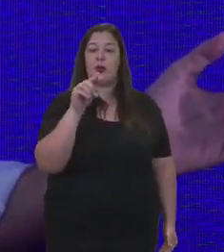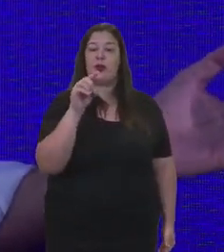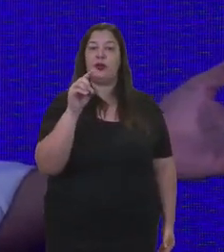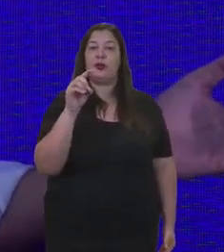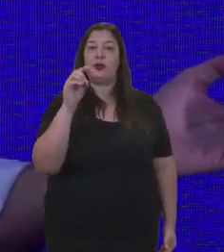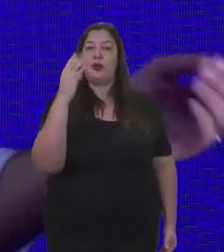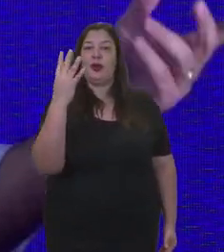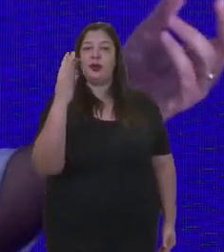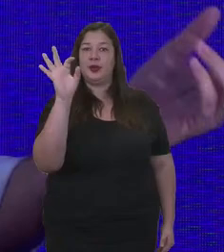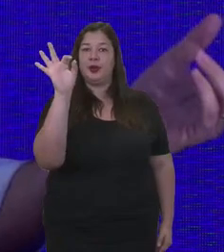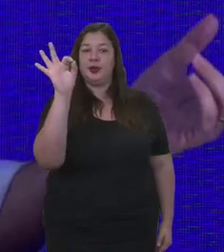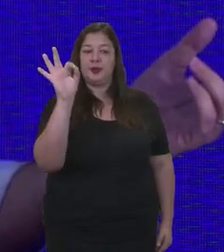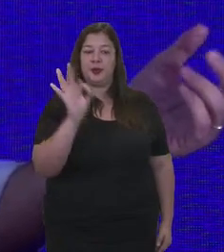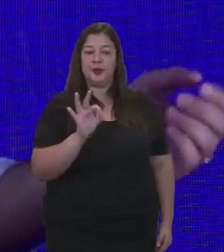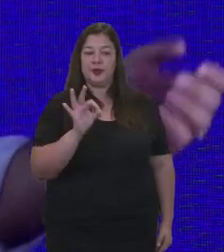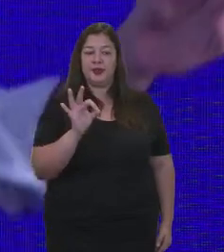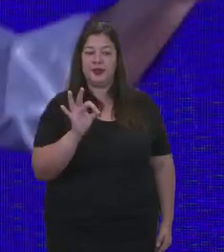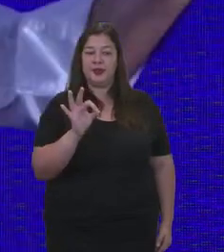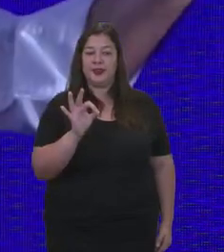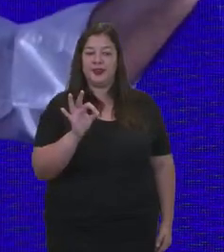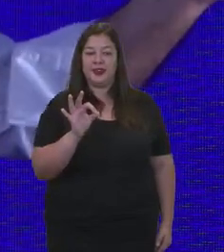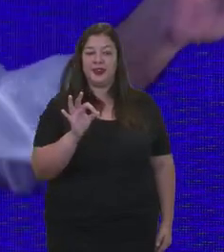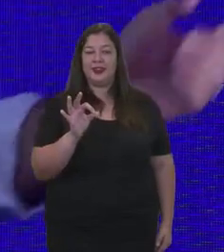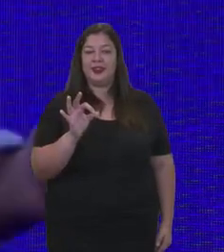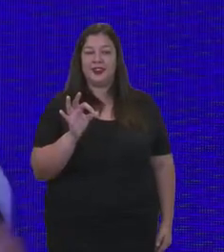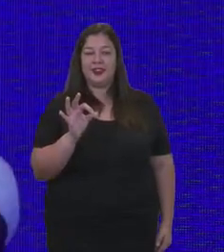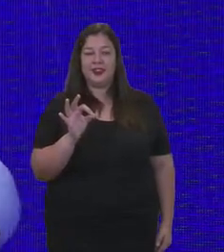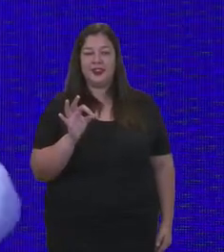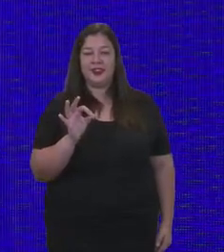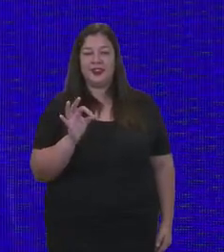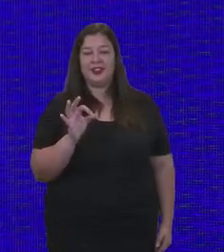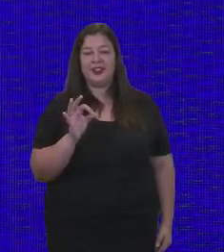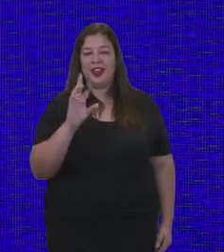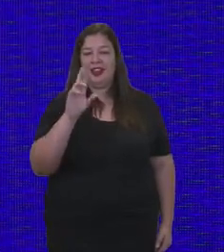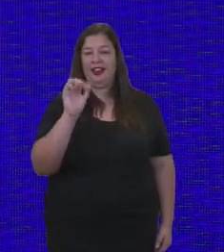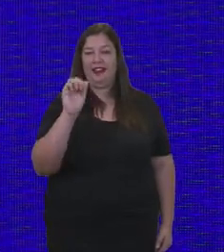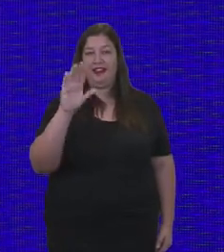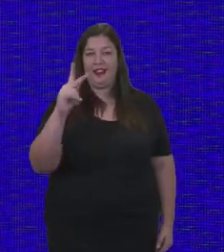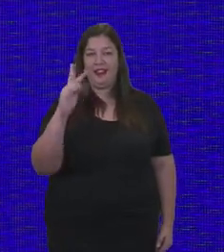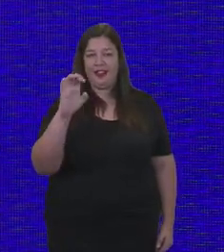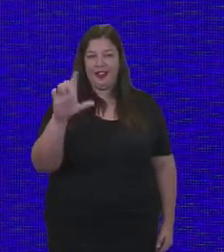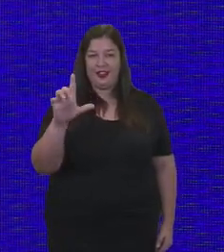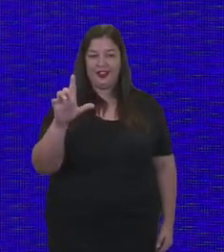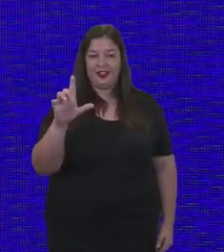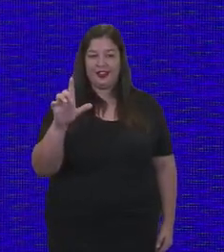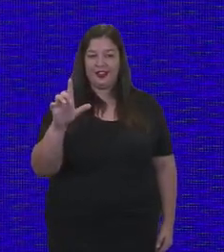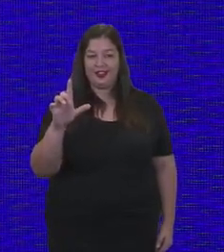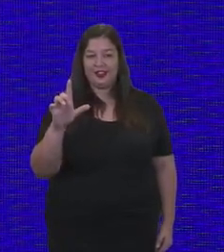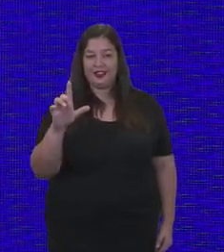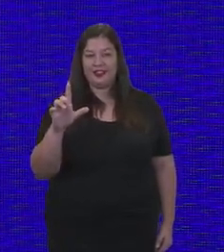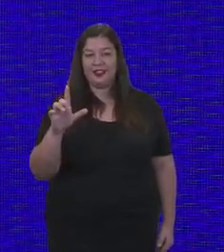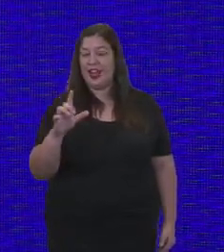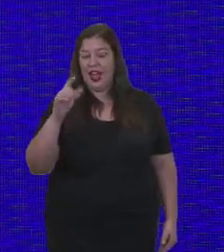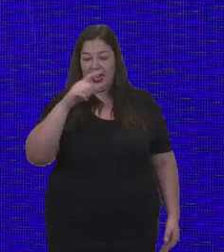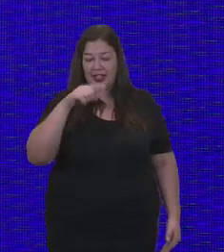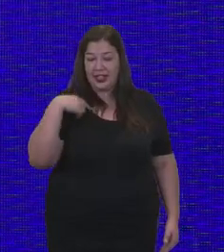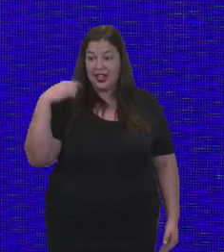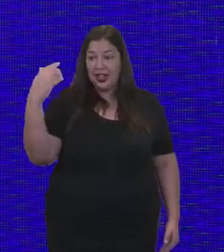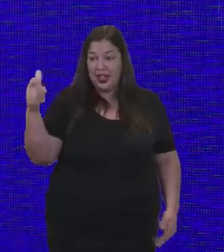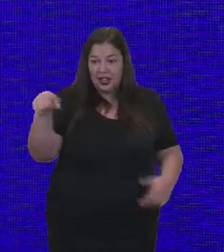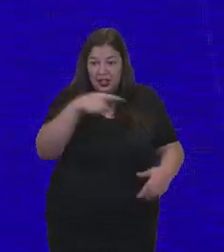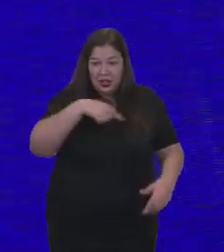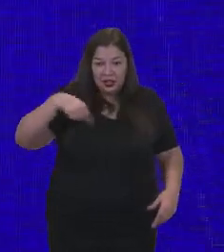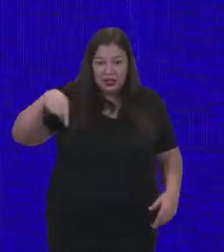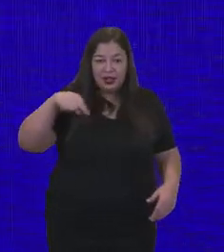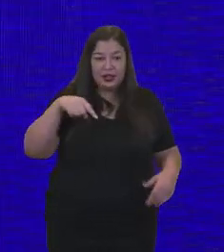On my other side, 0.4%, the exception of the exception. And Cris, I am surrounded